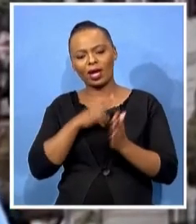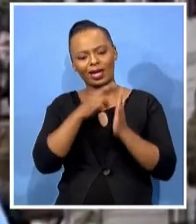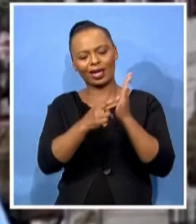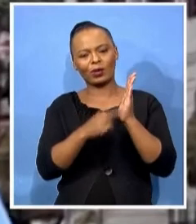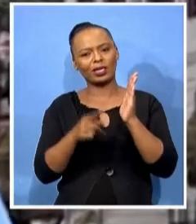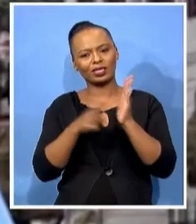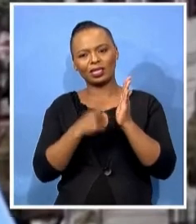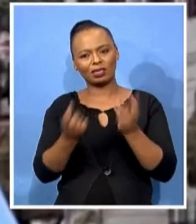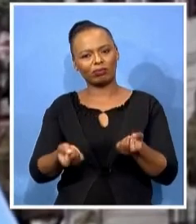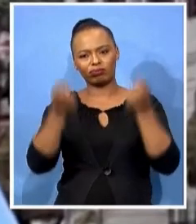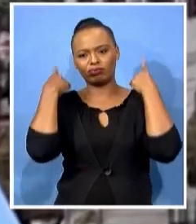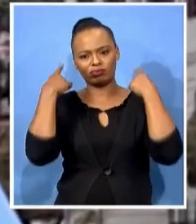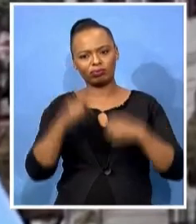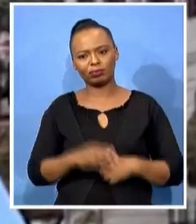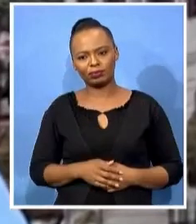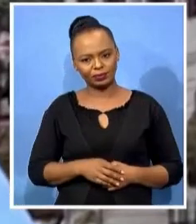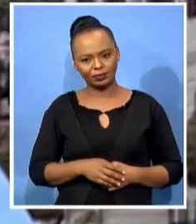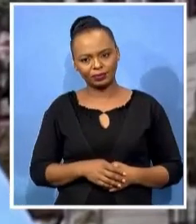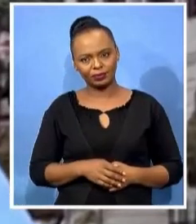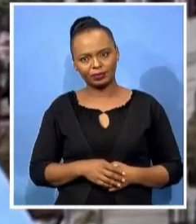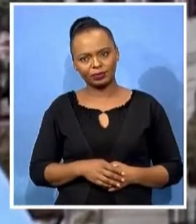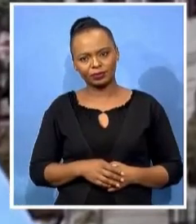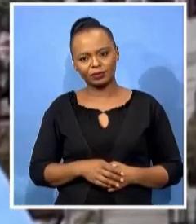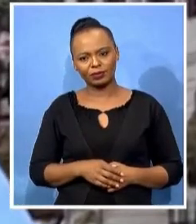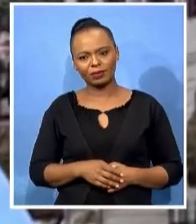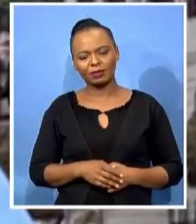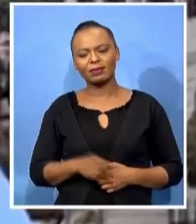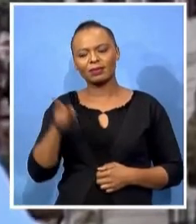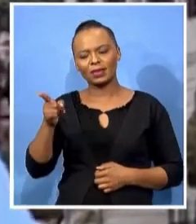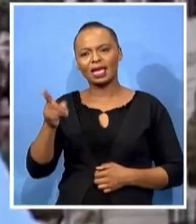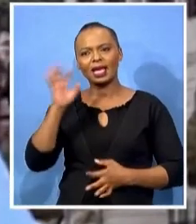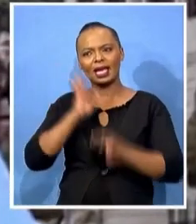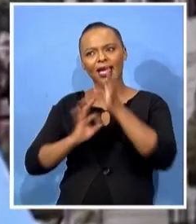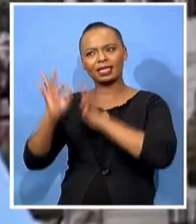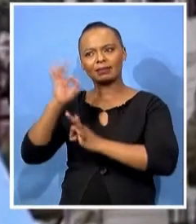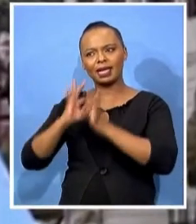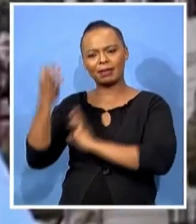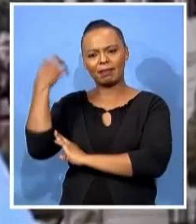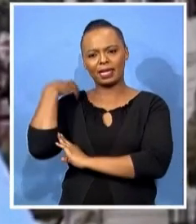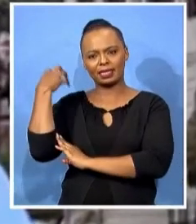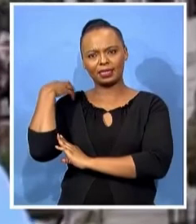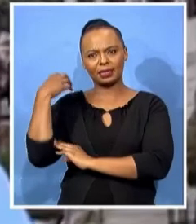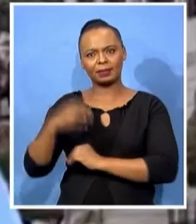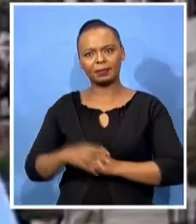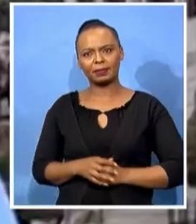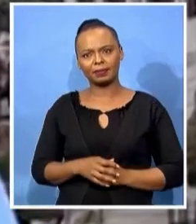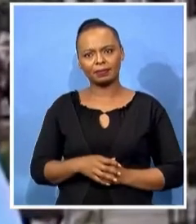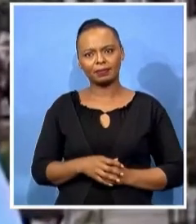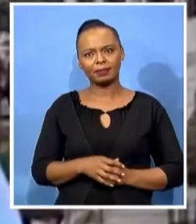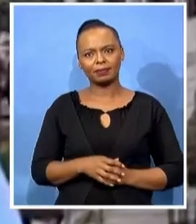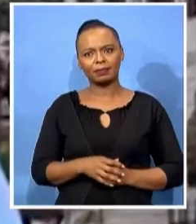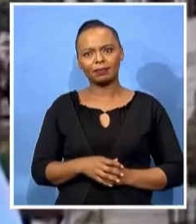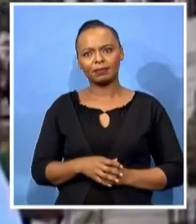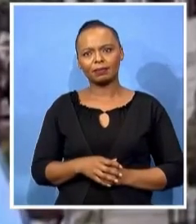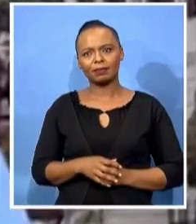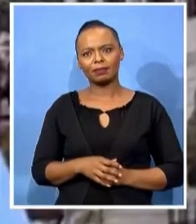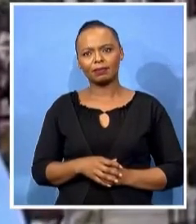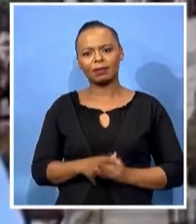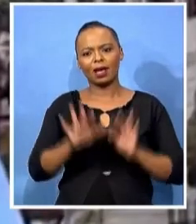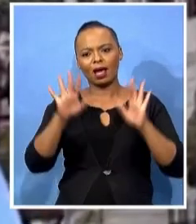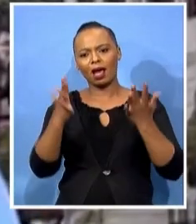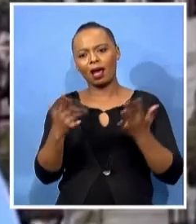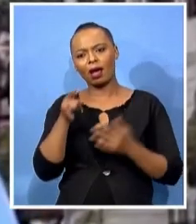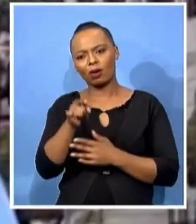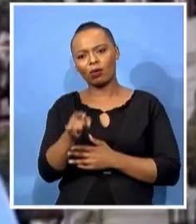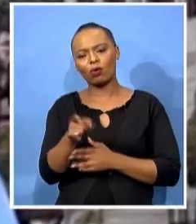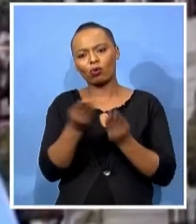please explain to us the placement problems with interns and how it will be urgently resolved so that these interns